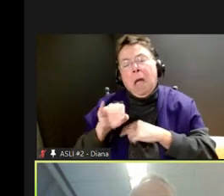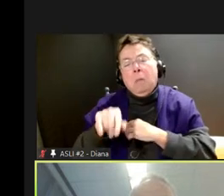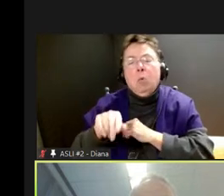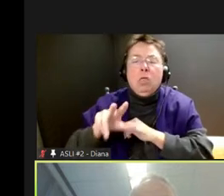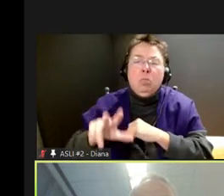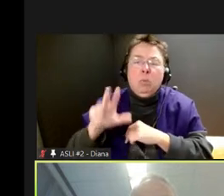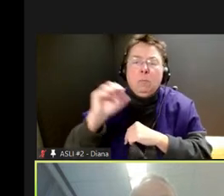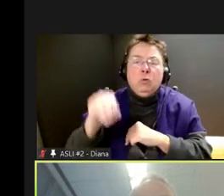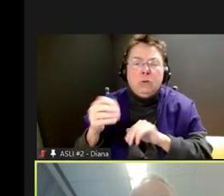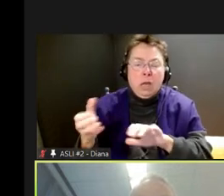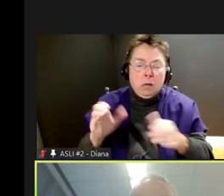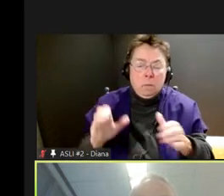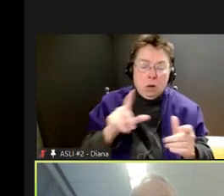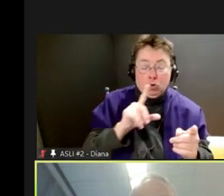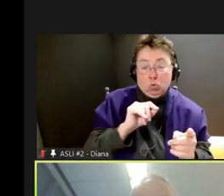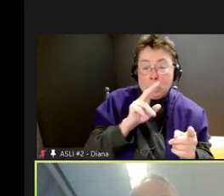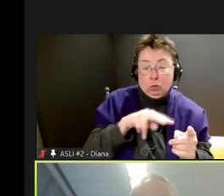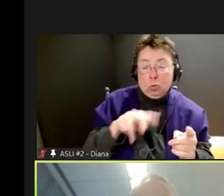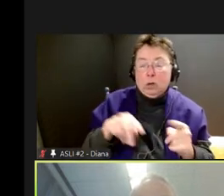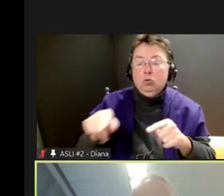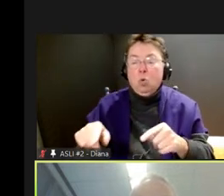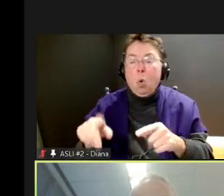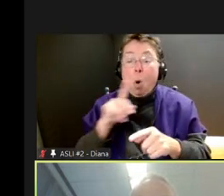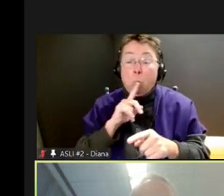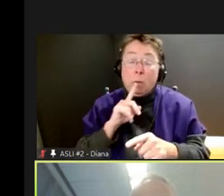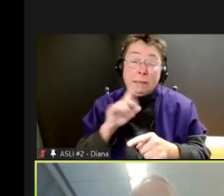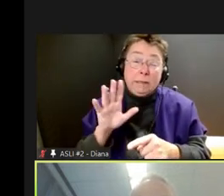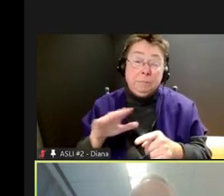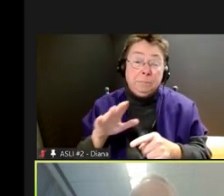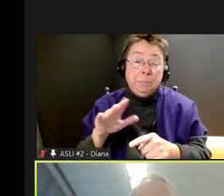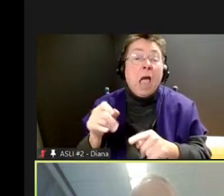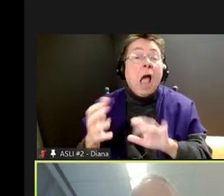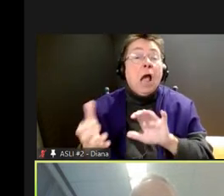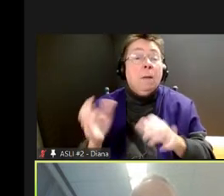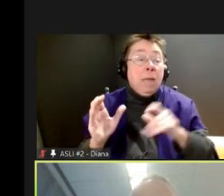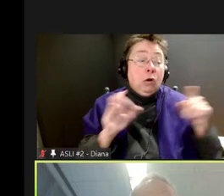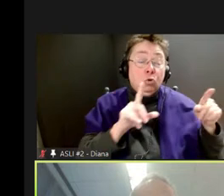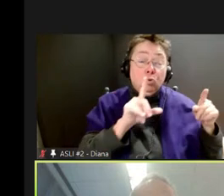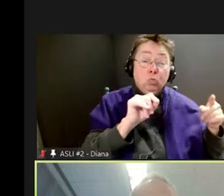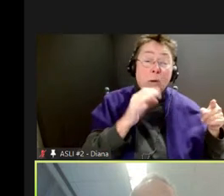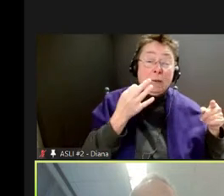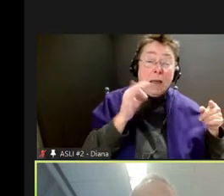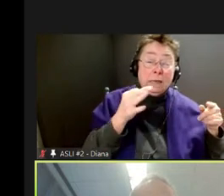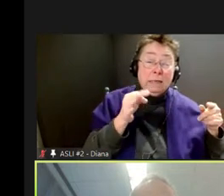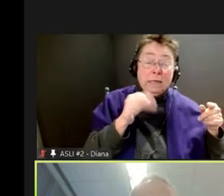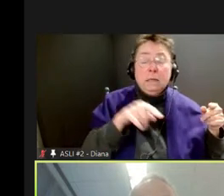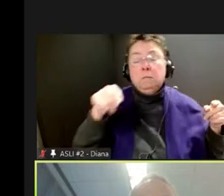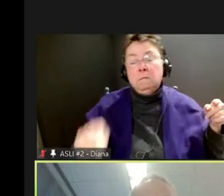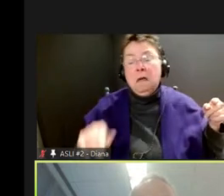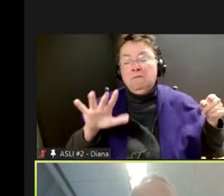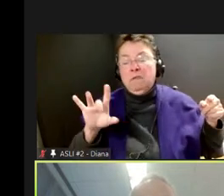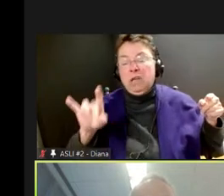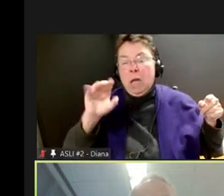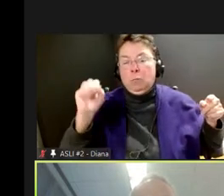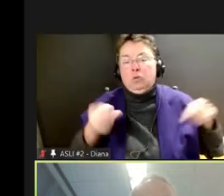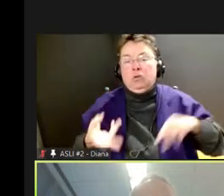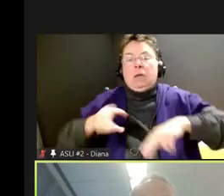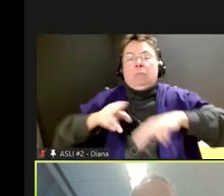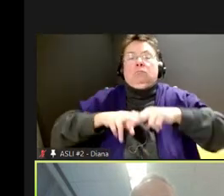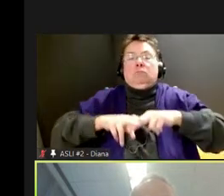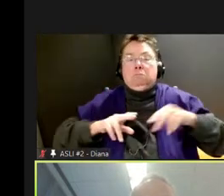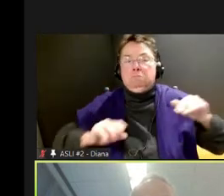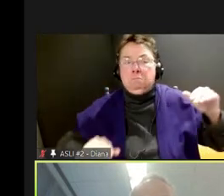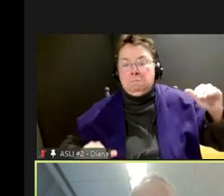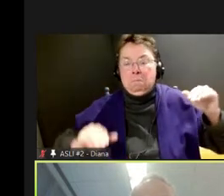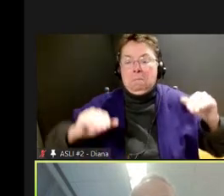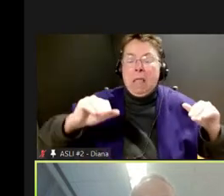from 2022, or end up about 58% of 2019 levels. While the rate of rebound in the